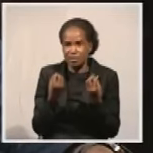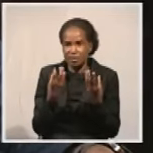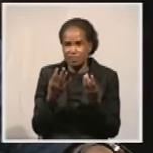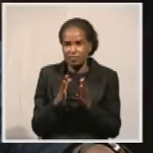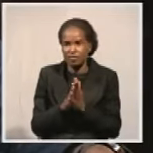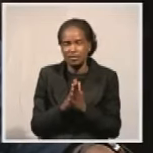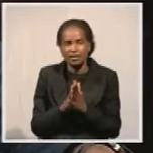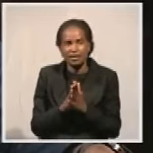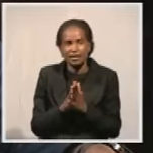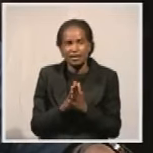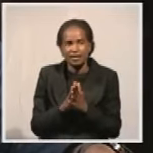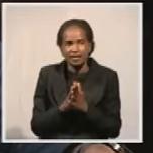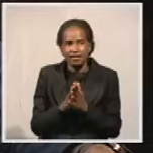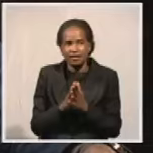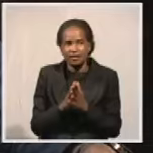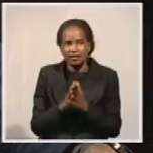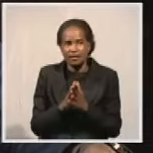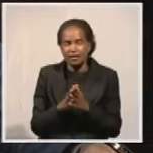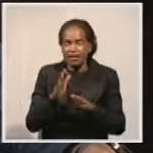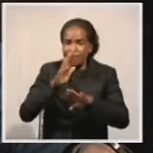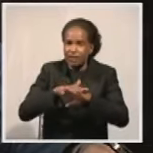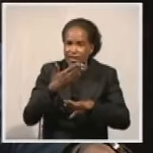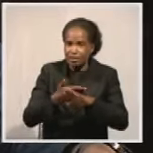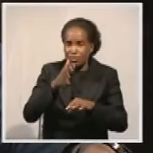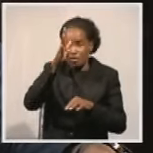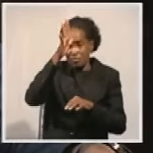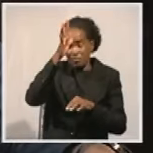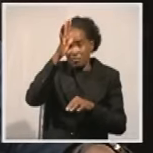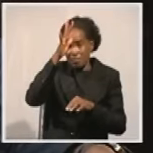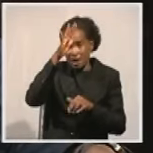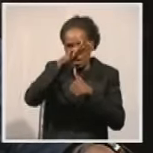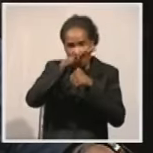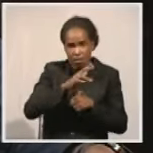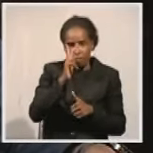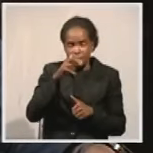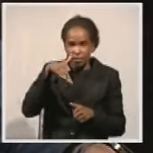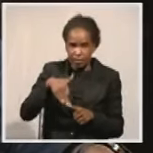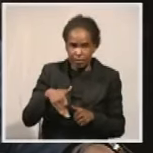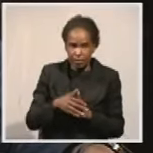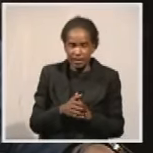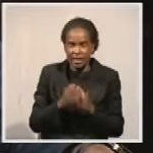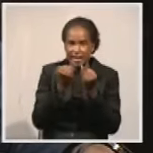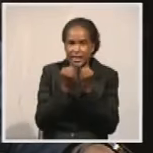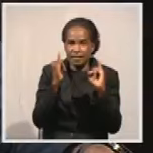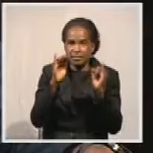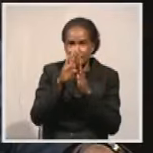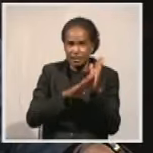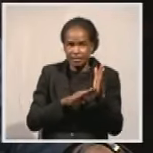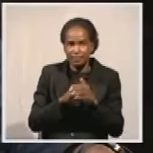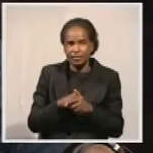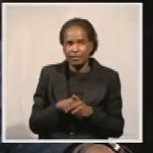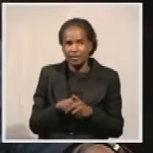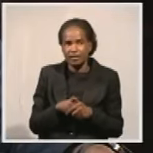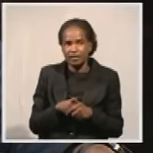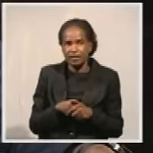is, imagine we were fighting against these people. They were the ones that were using the law to oppress us. Mm. Independent comes, and then tomorrow